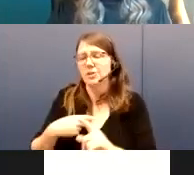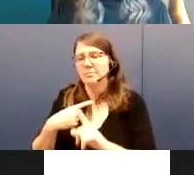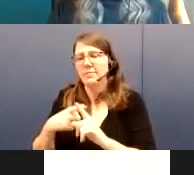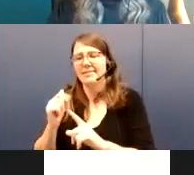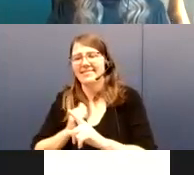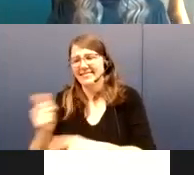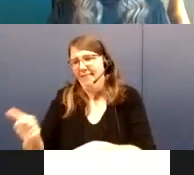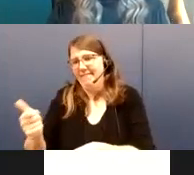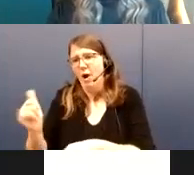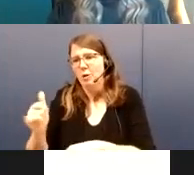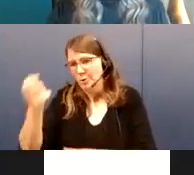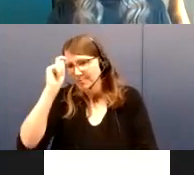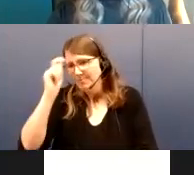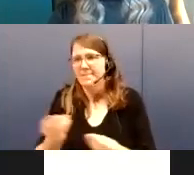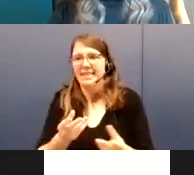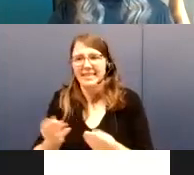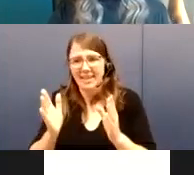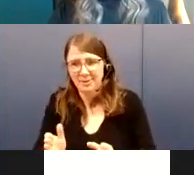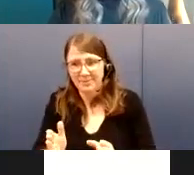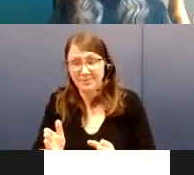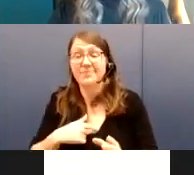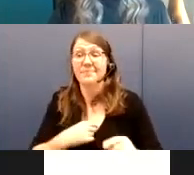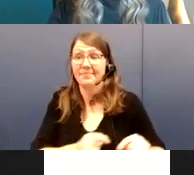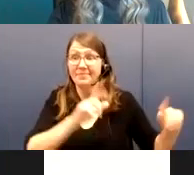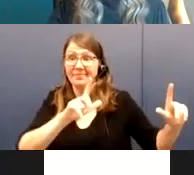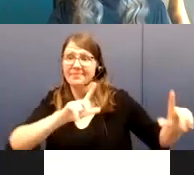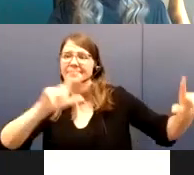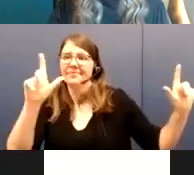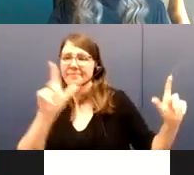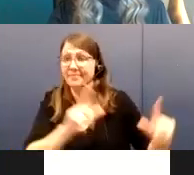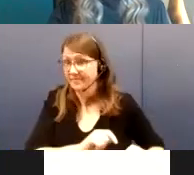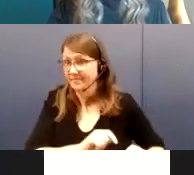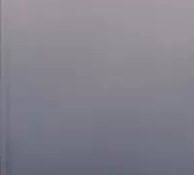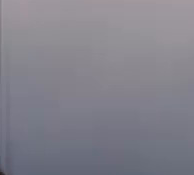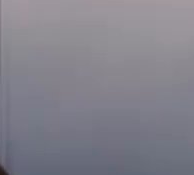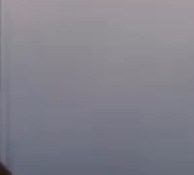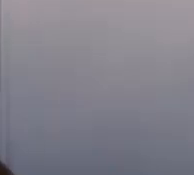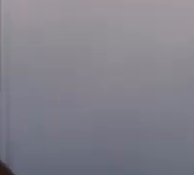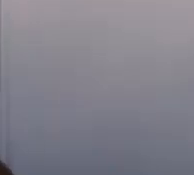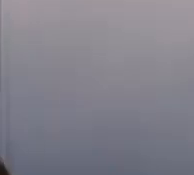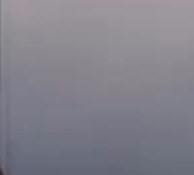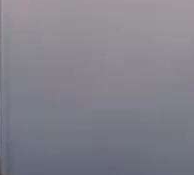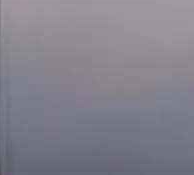Well, Julie, I'm going to stop my share so you can jump into your presentation.